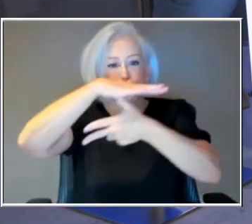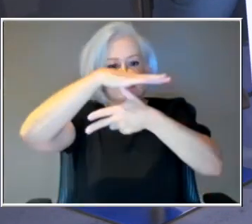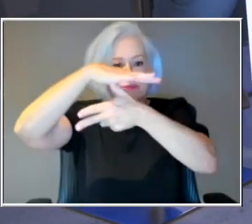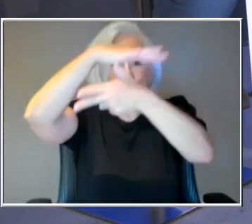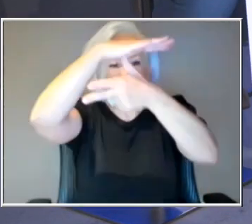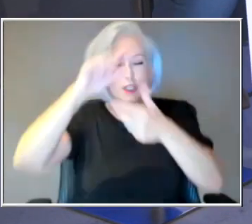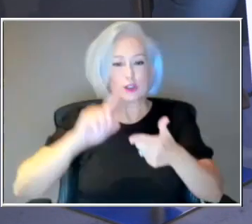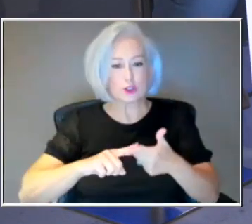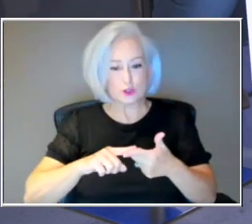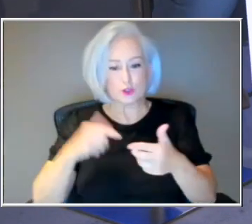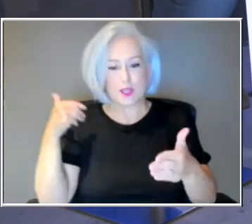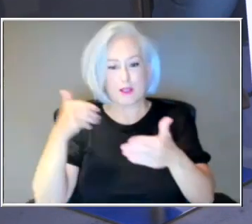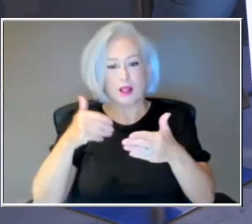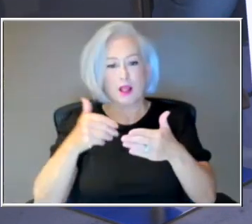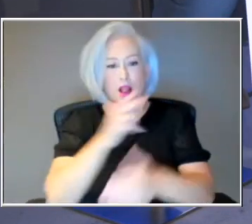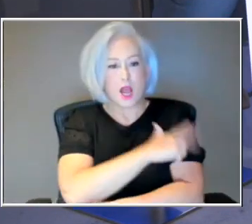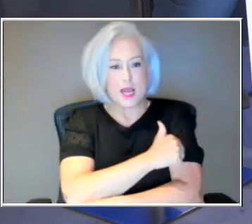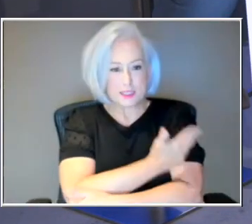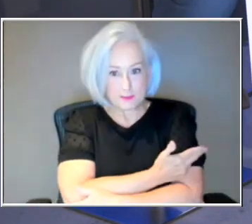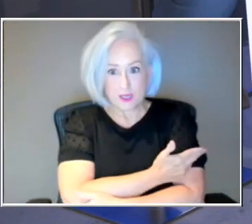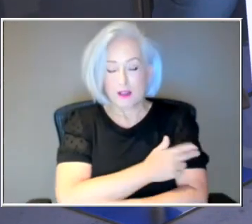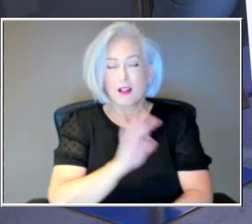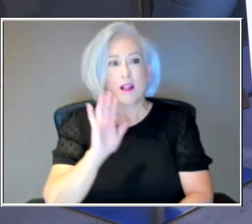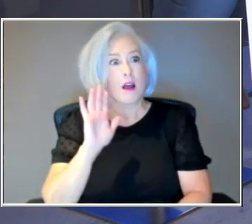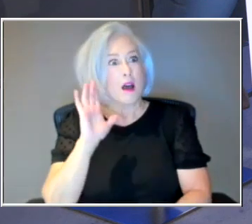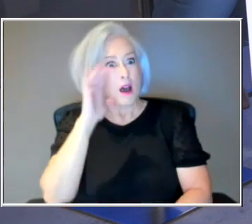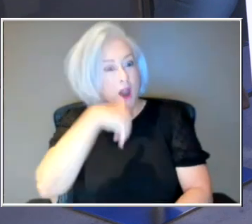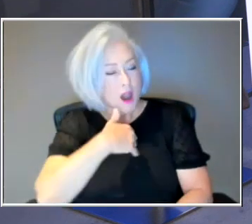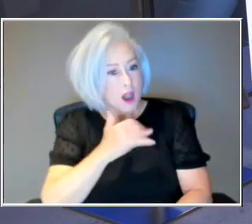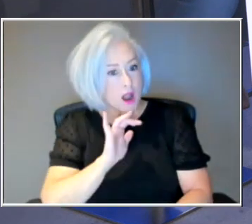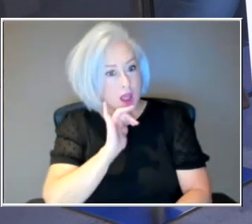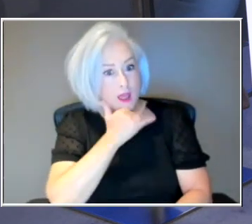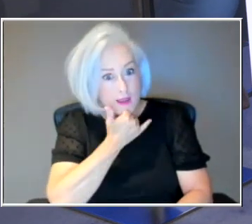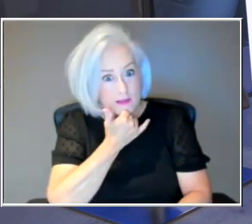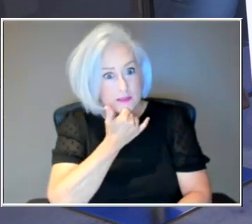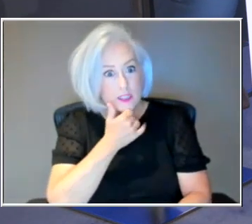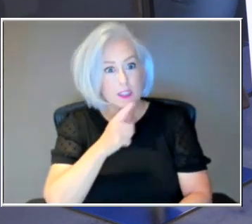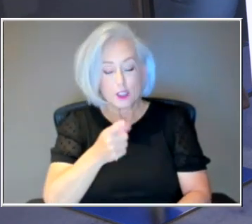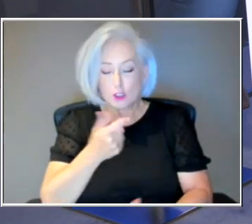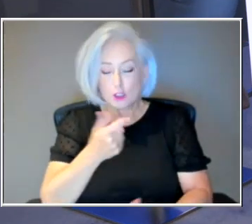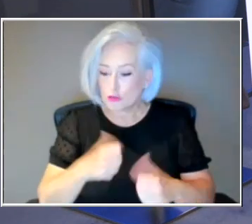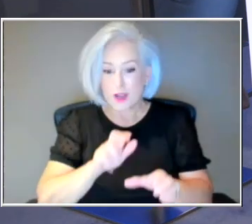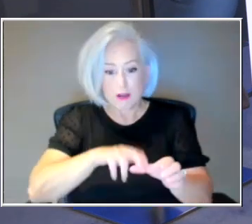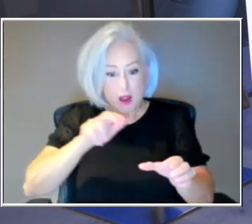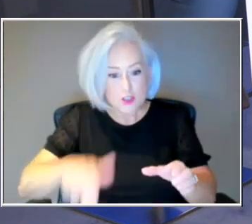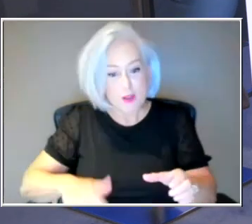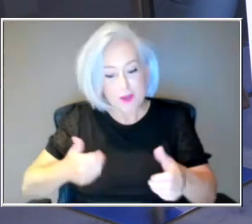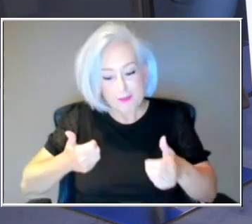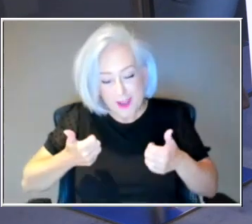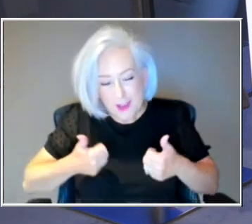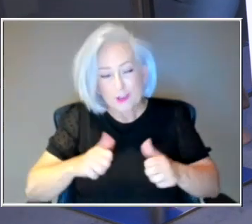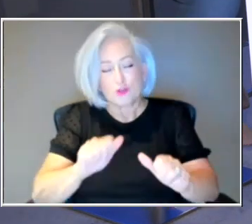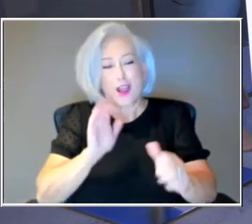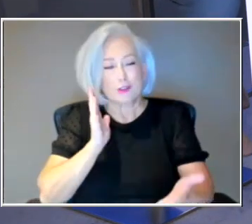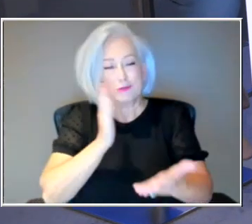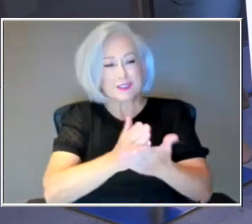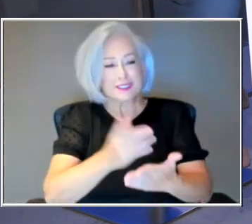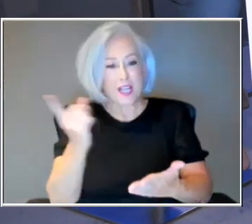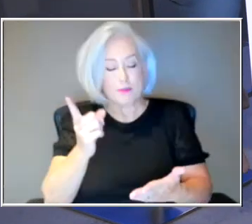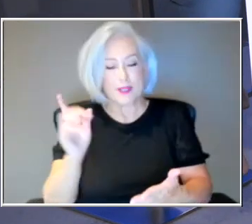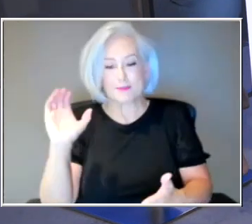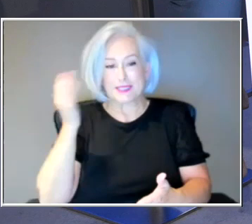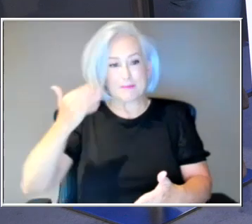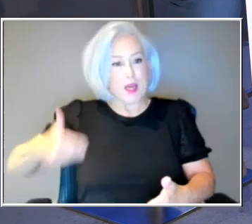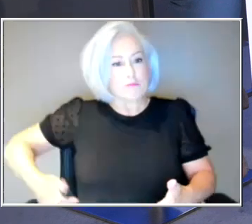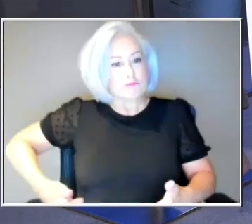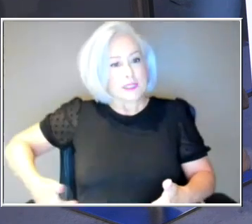know, your instinct to jump out and try to stop something that's coming towards your family, your vehicle, it seemed like a natural instinct, not realizing what kind of